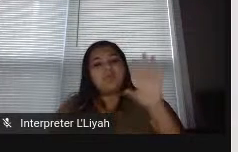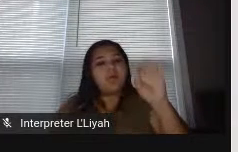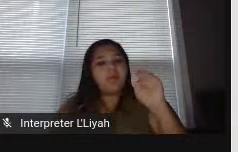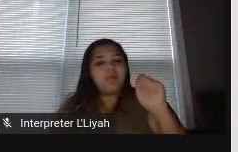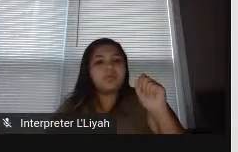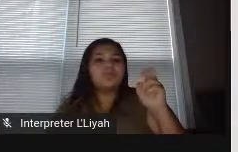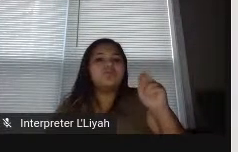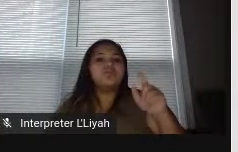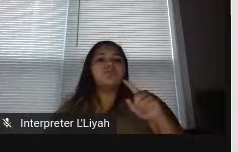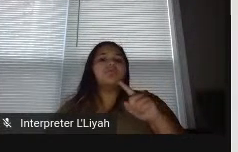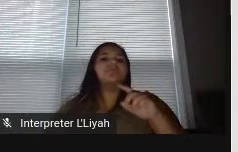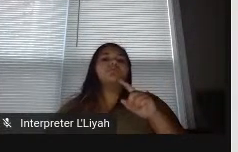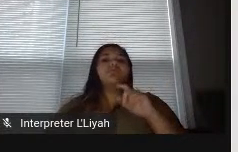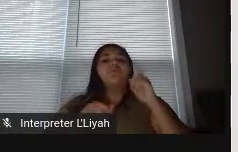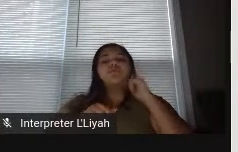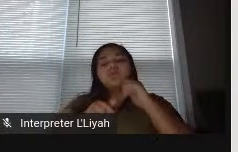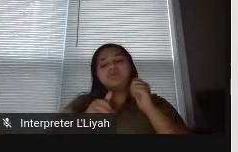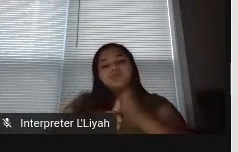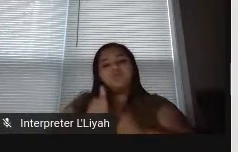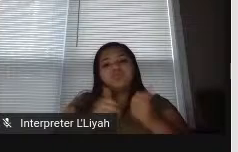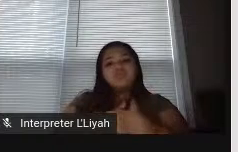accommodation for each student.